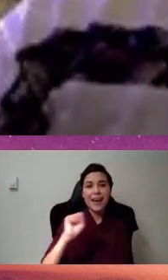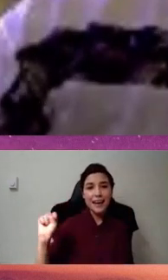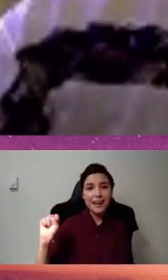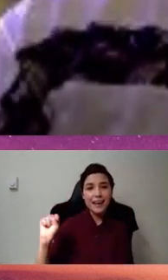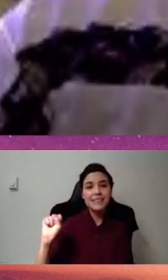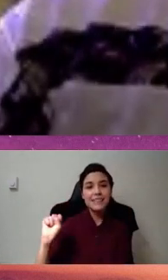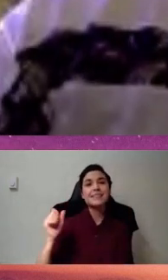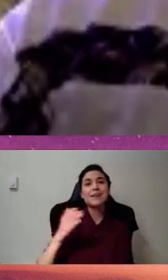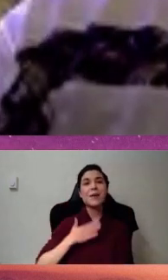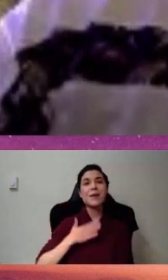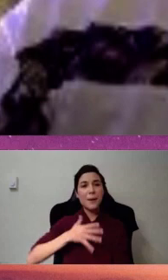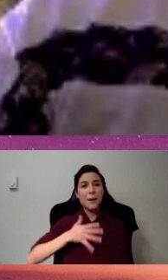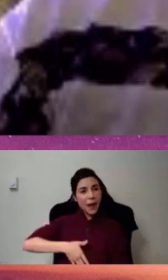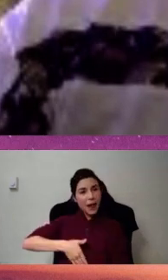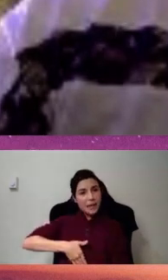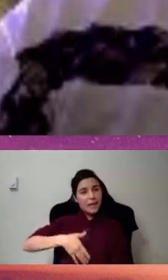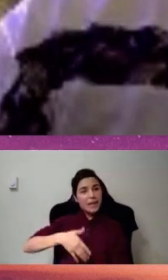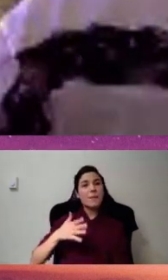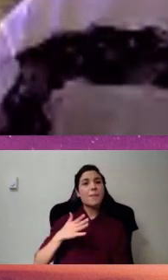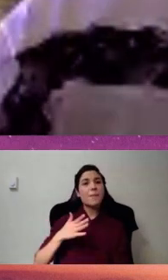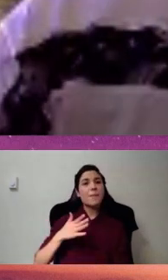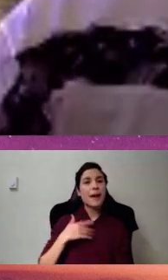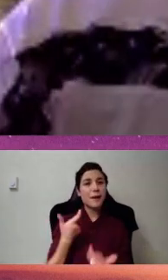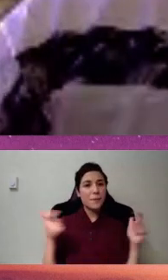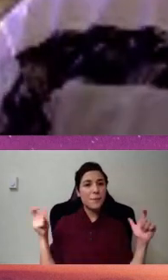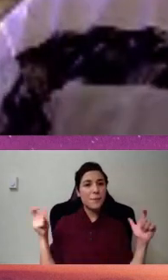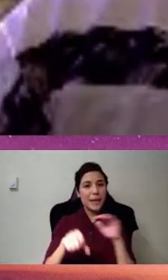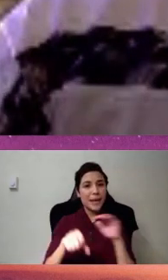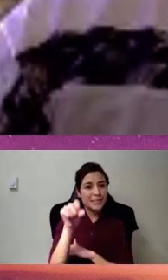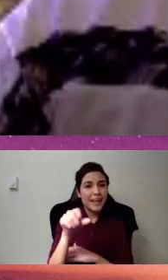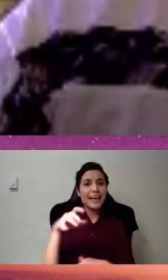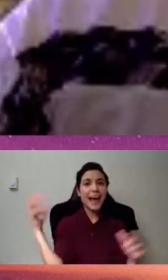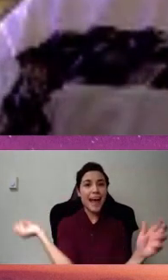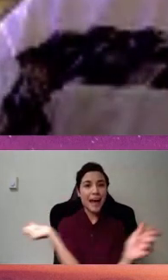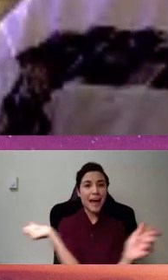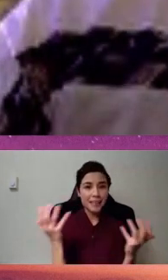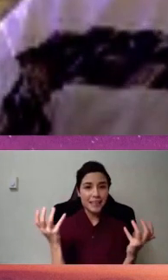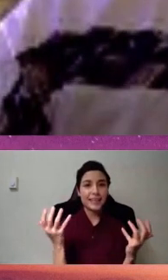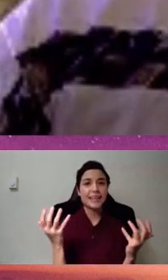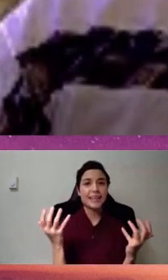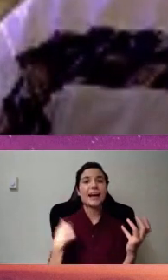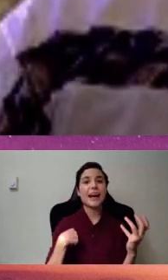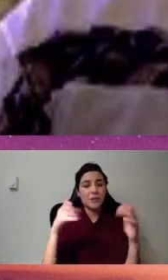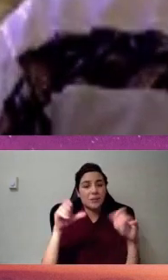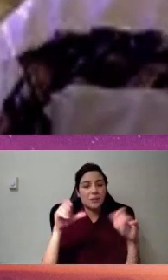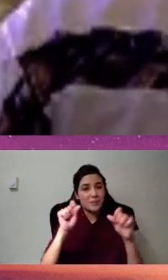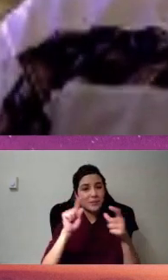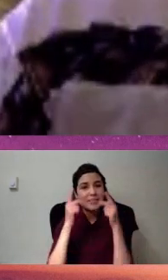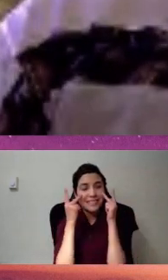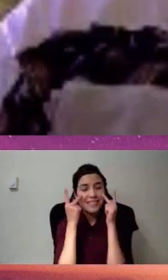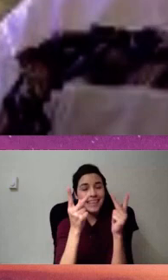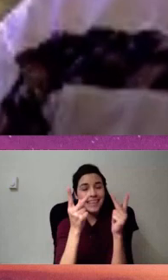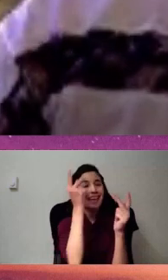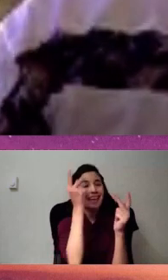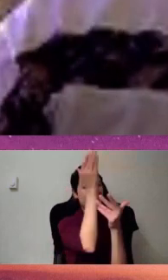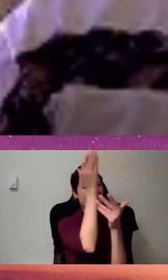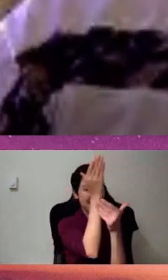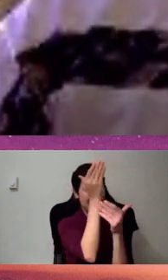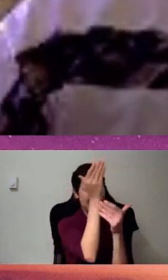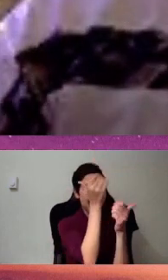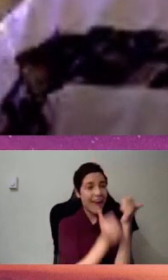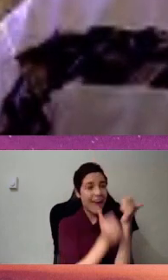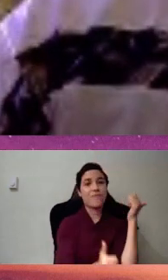big dick, like, you know, everything. I want to be able to see every part of myself as a